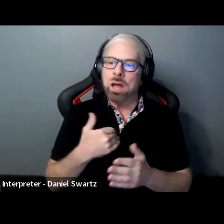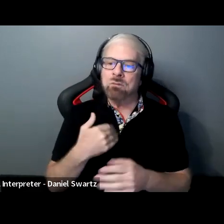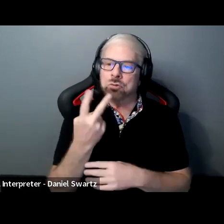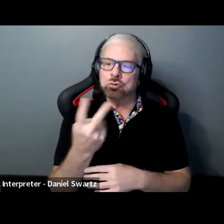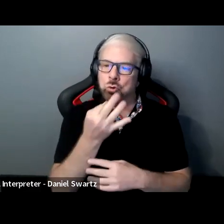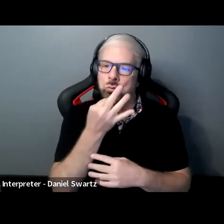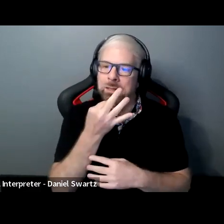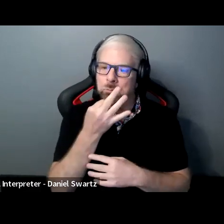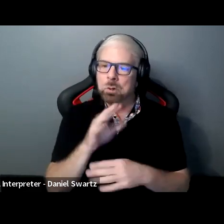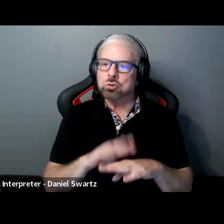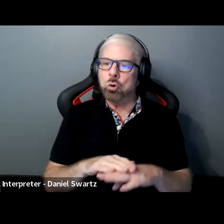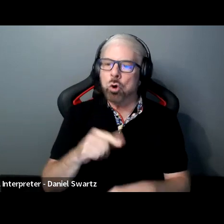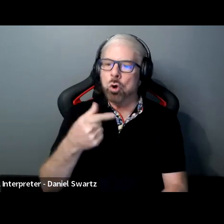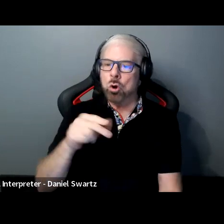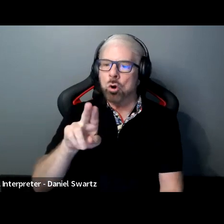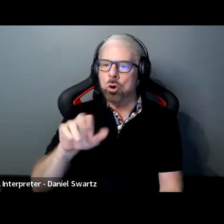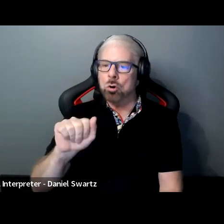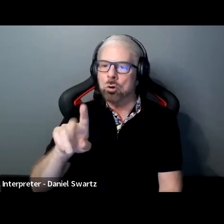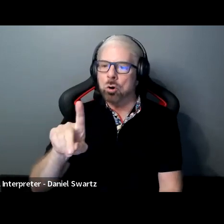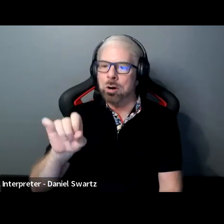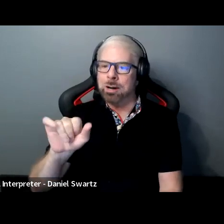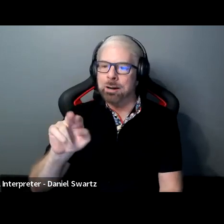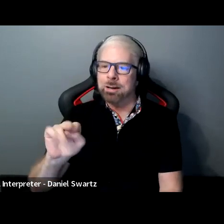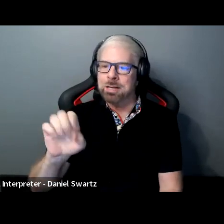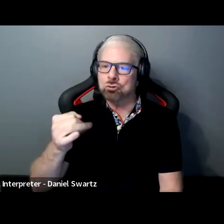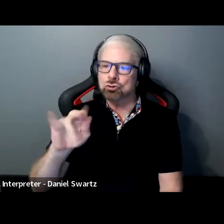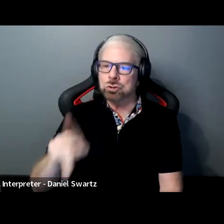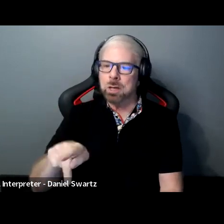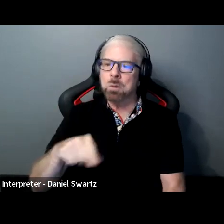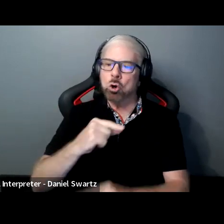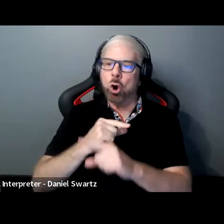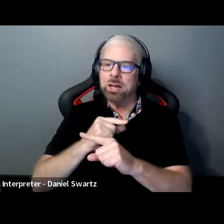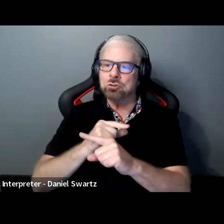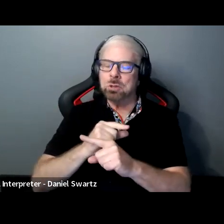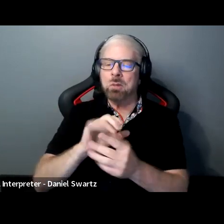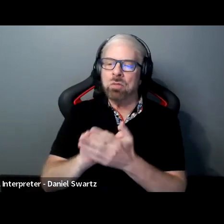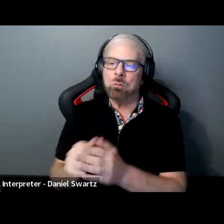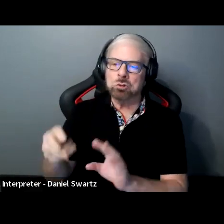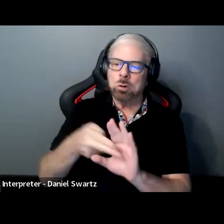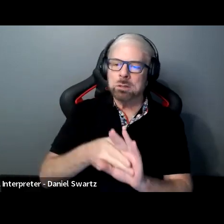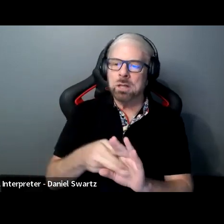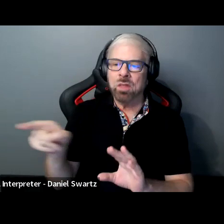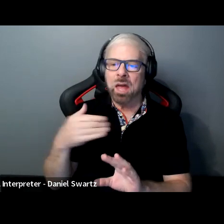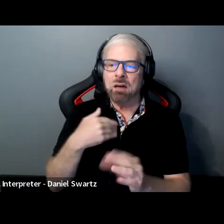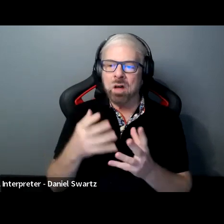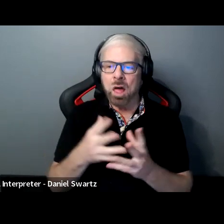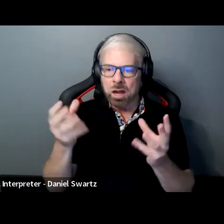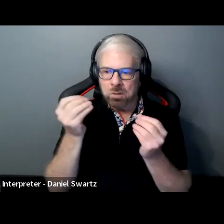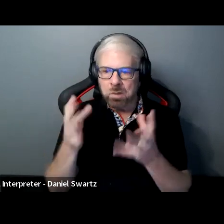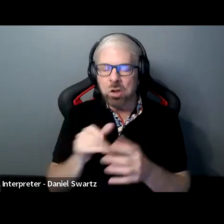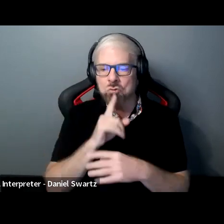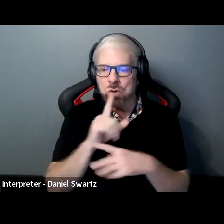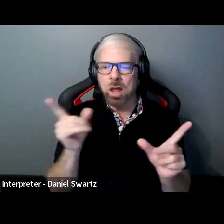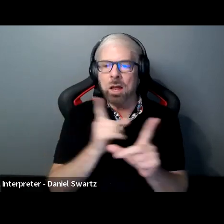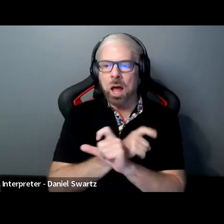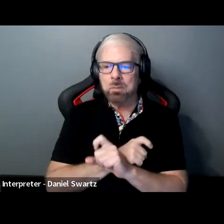on guardianship that have joined us, and are really excited to hear from them. They've got so much information, and this is a pretty complicated